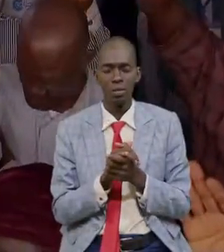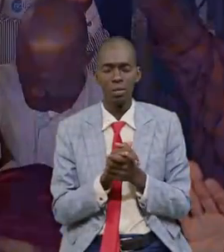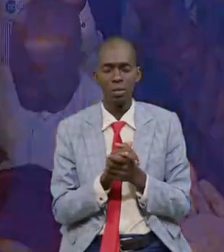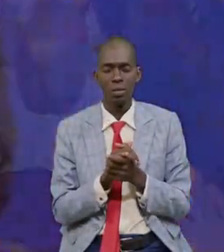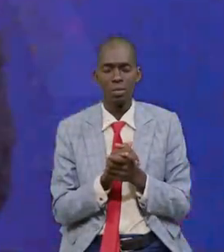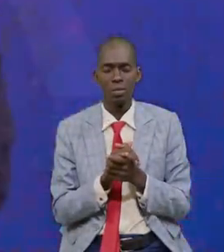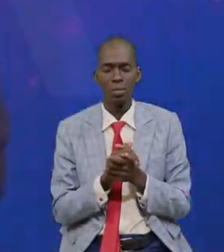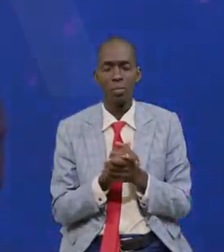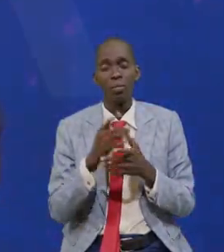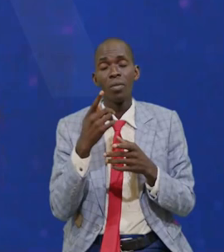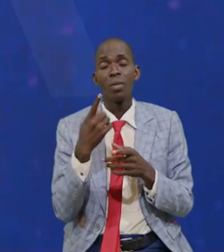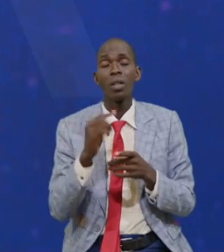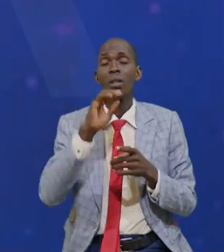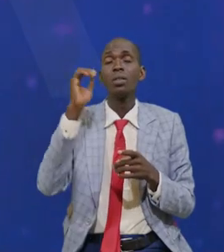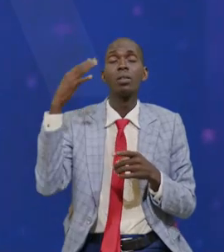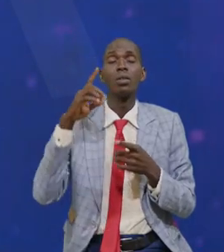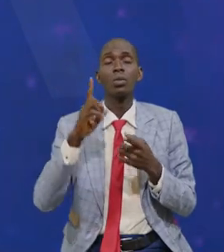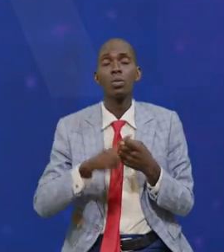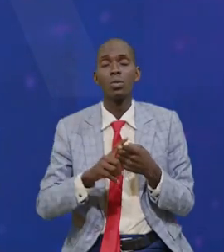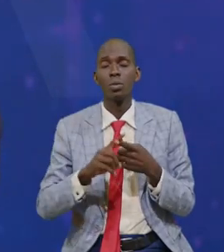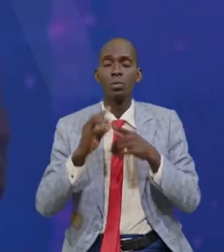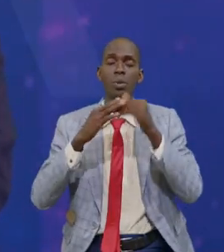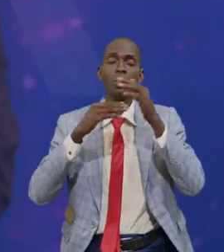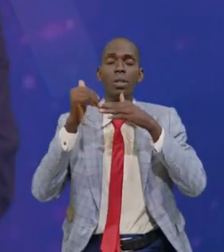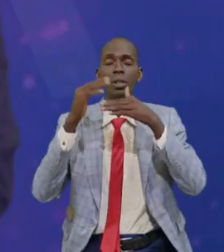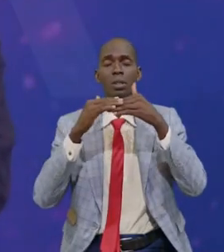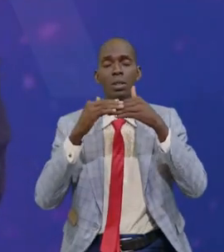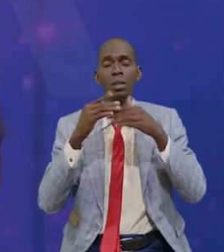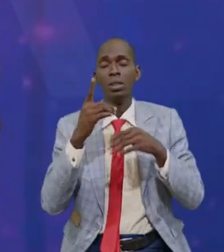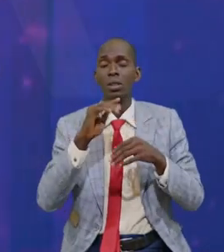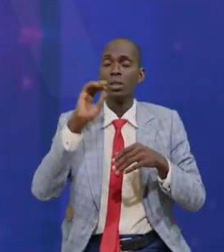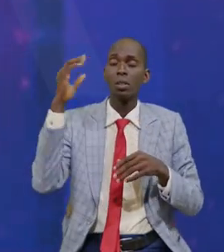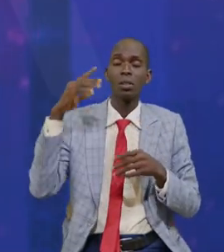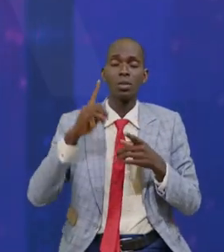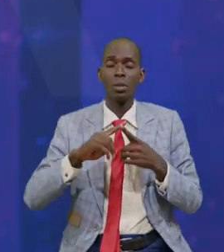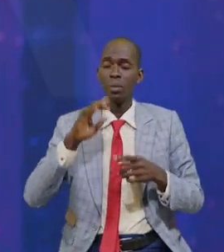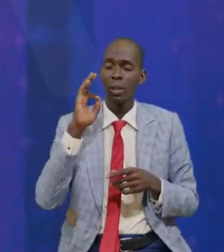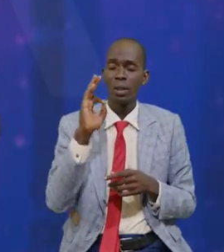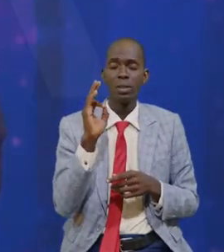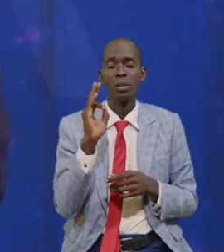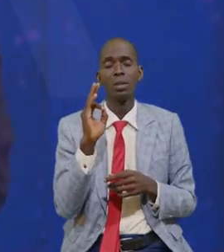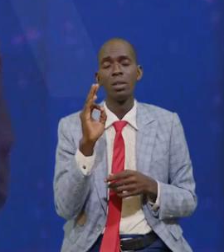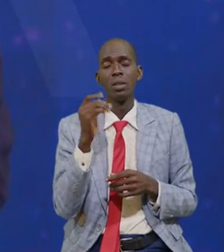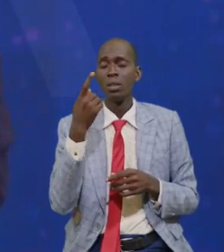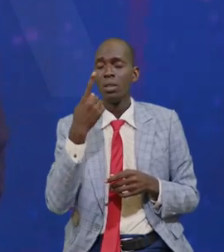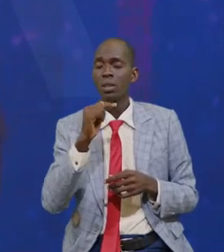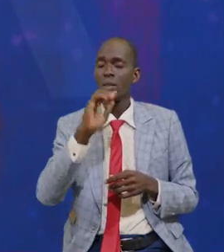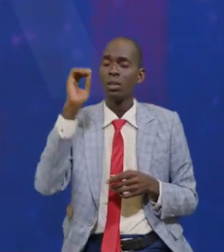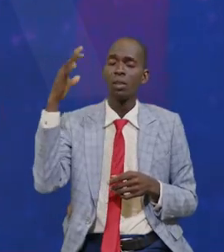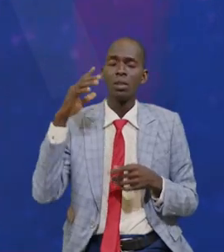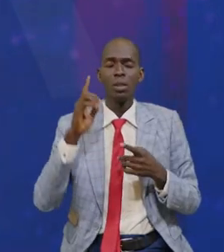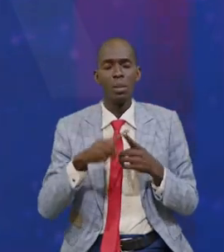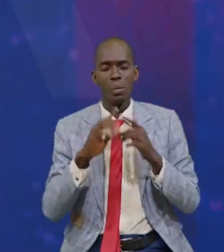the grace to build, the grace to preach, the grace to